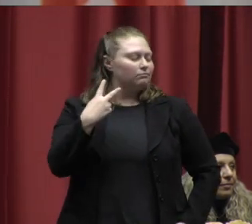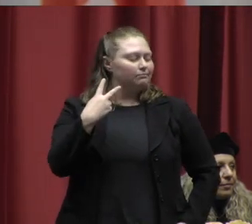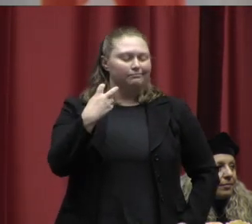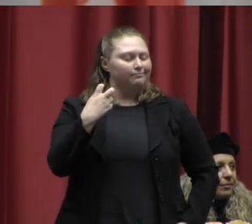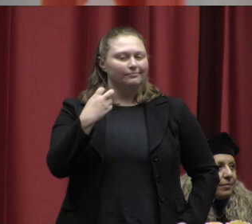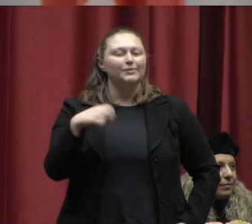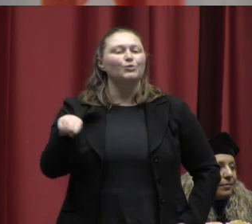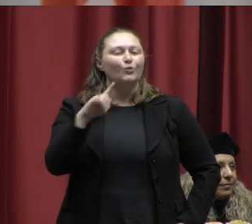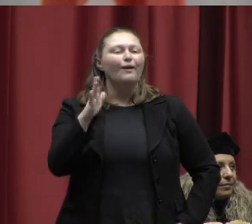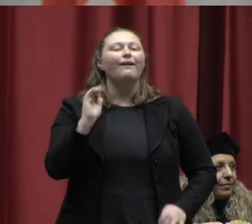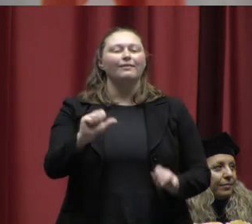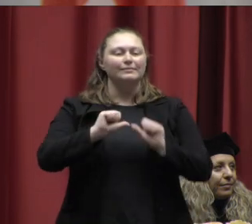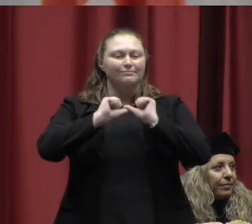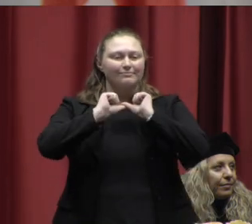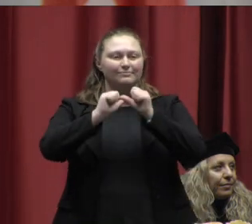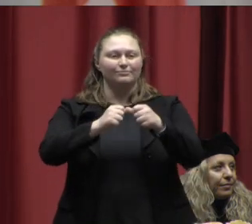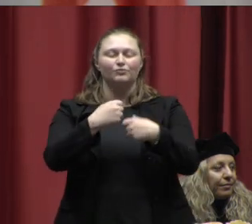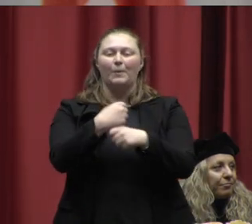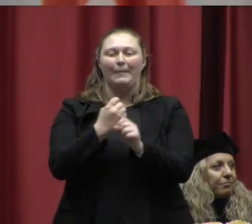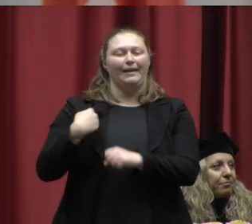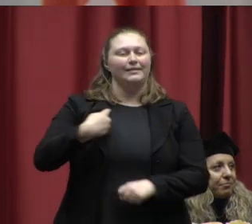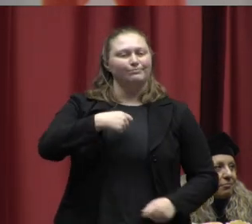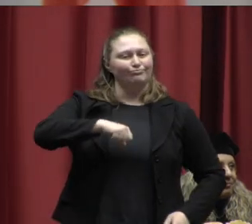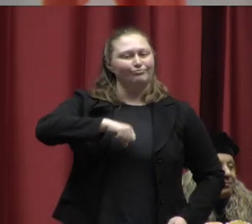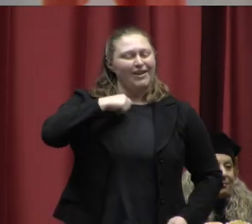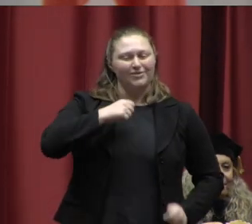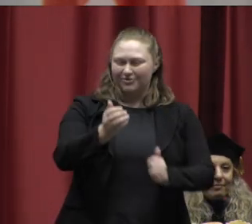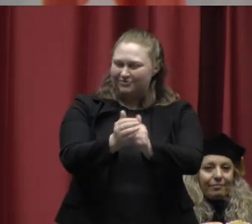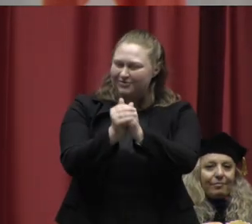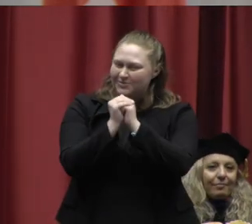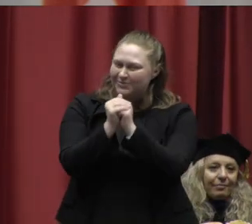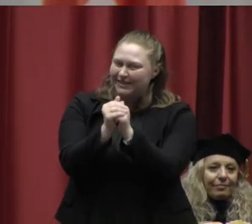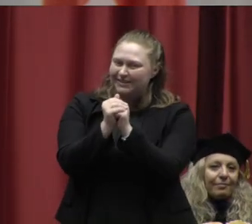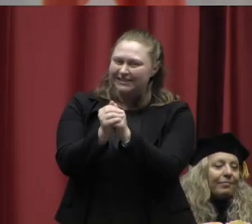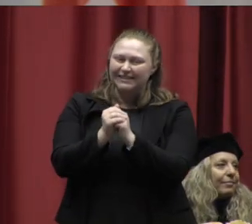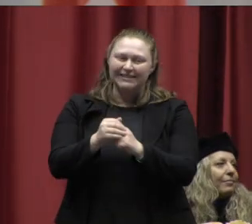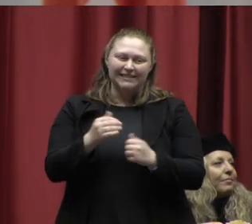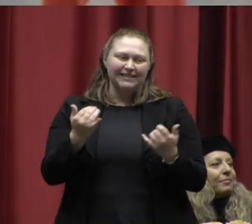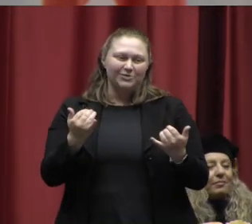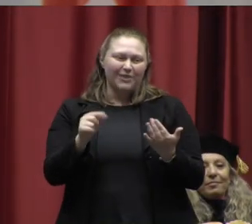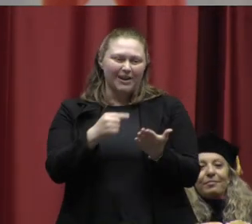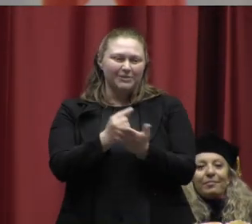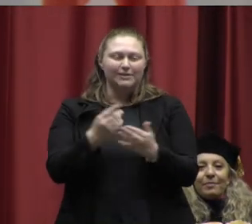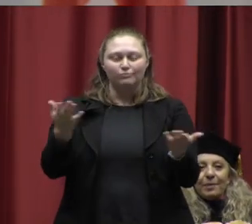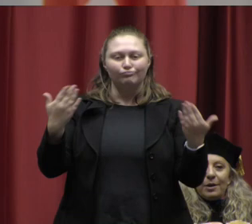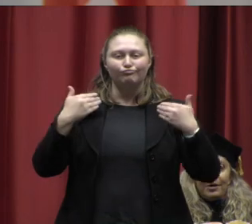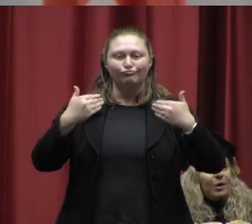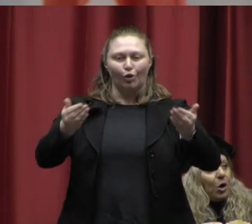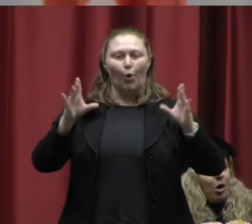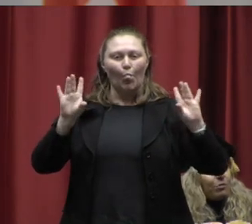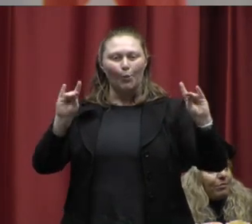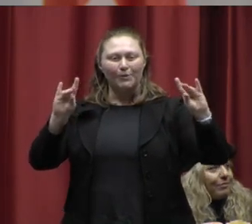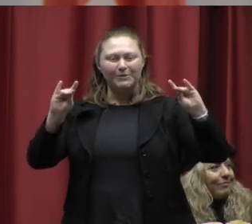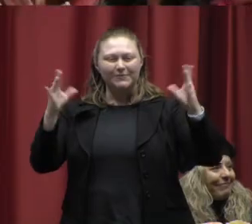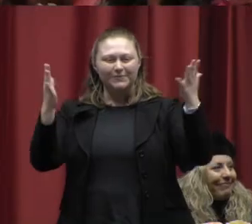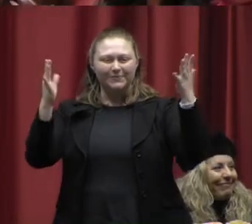will continue to make us proud. Congratulations, graduates. Go Lobos.